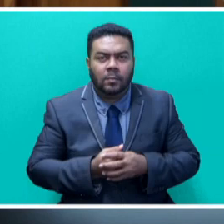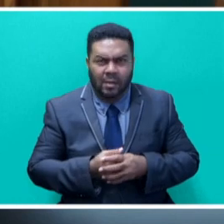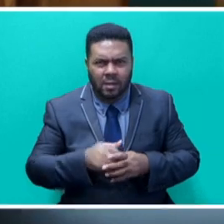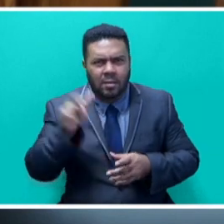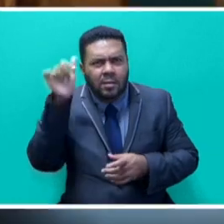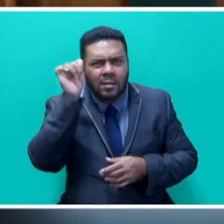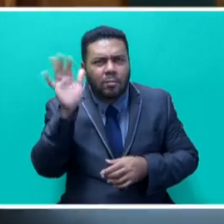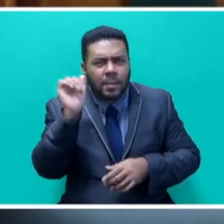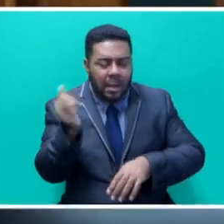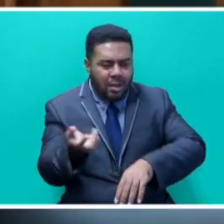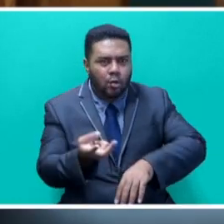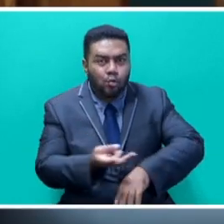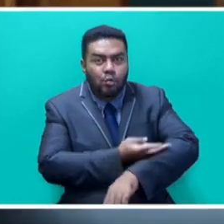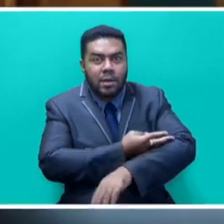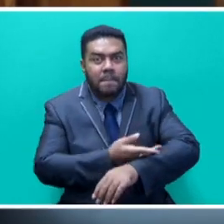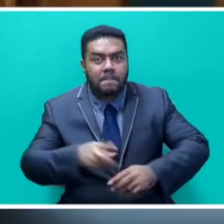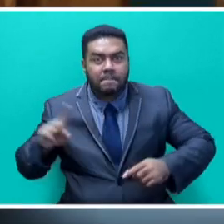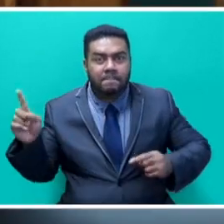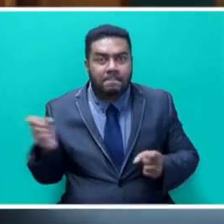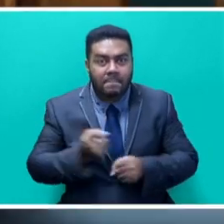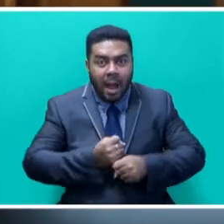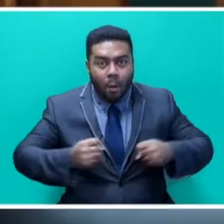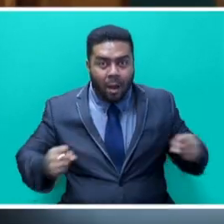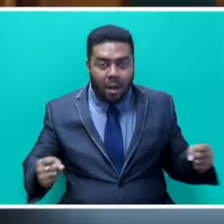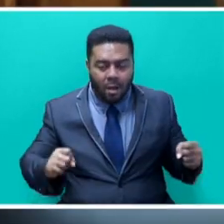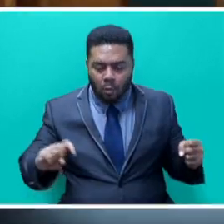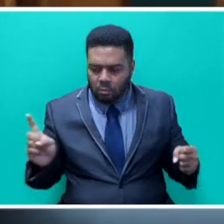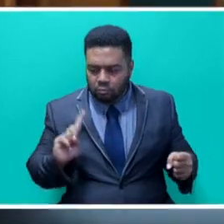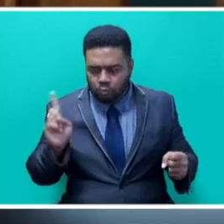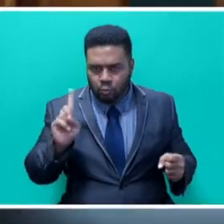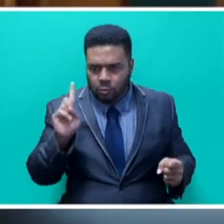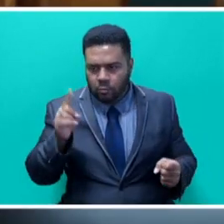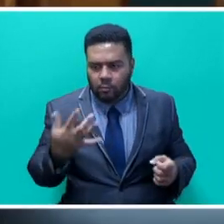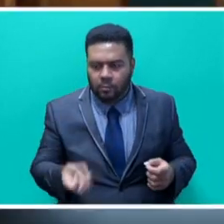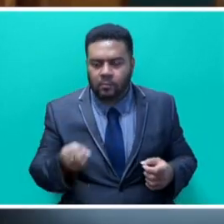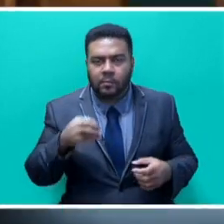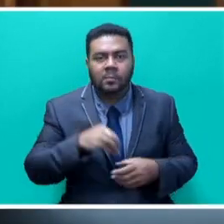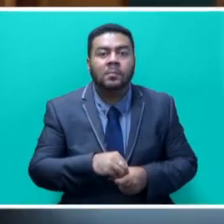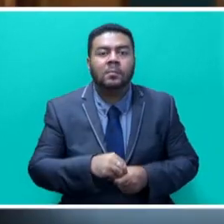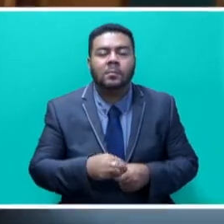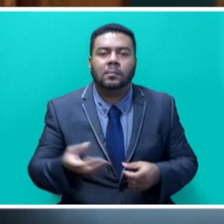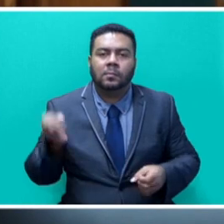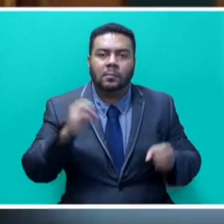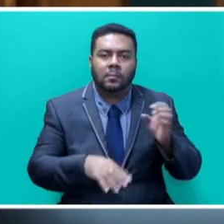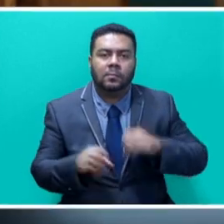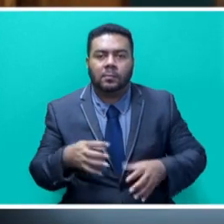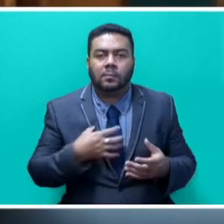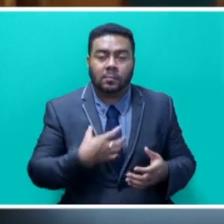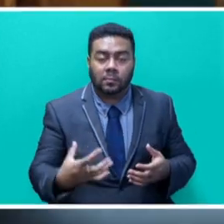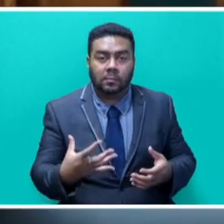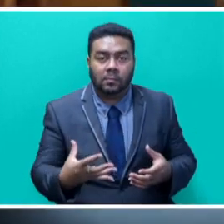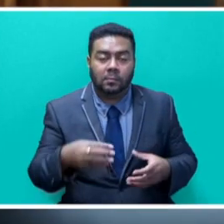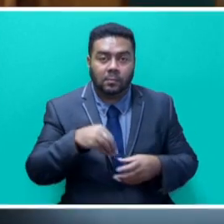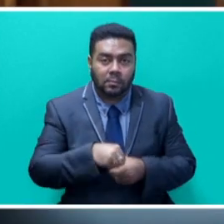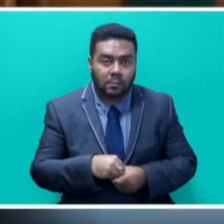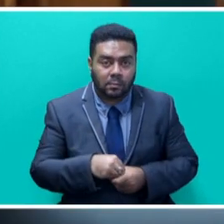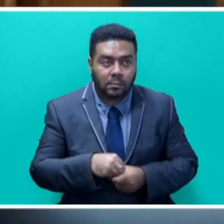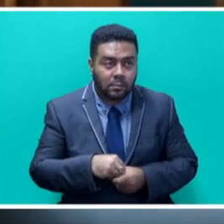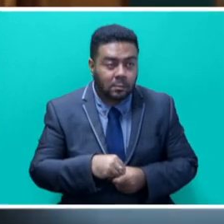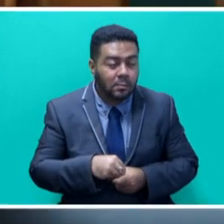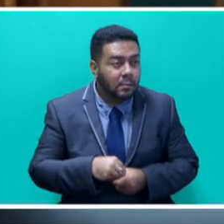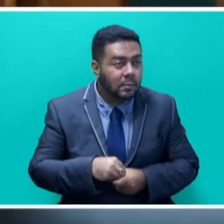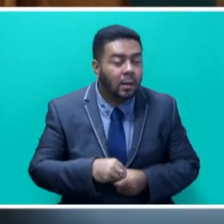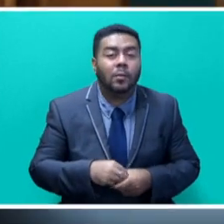2018. There is potential, Mr. Speaker, to contribute more to the national grid, and the Pine Group will continue to